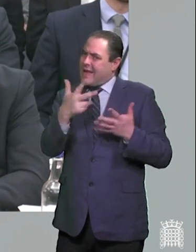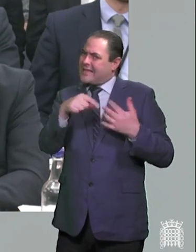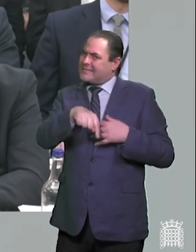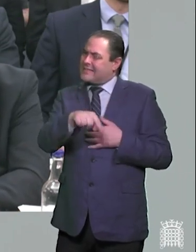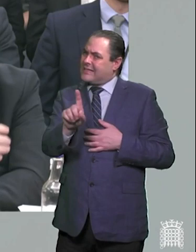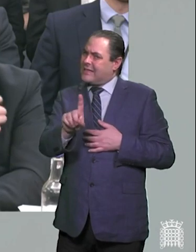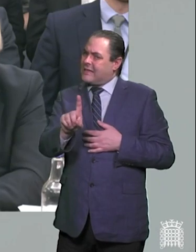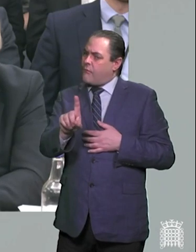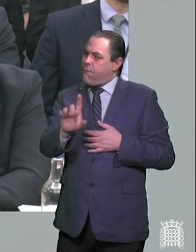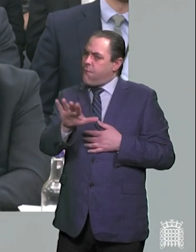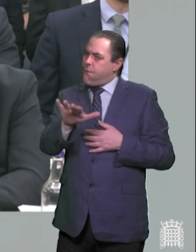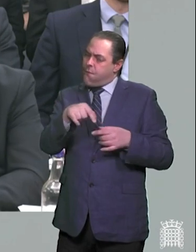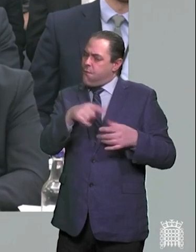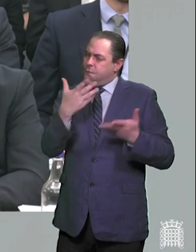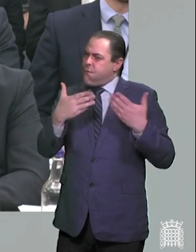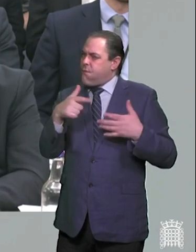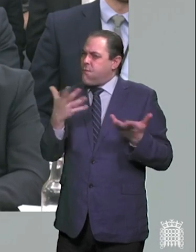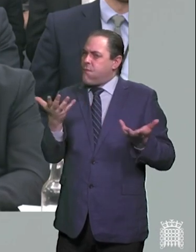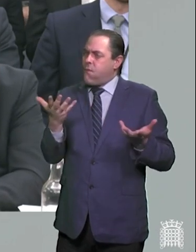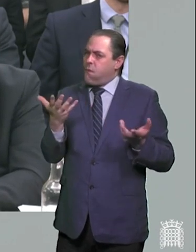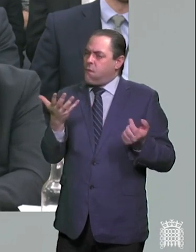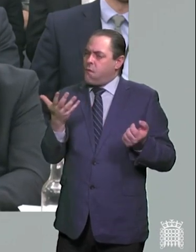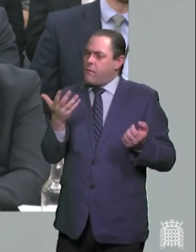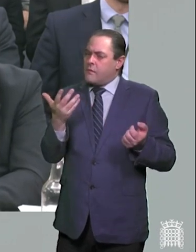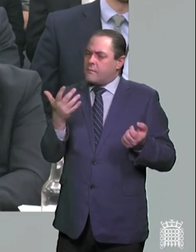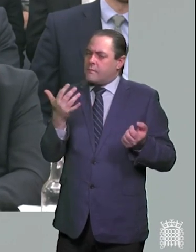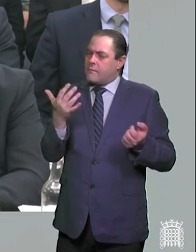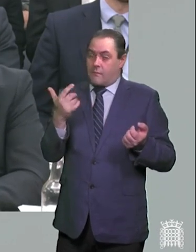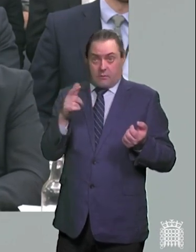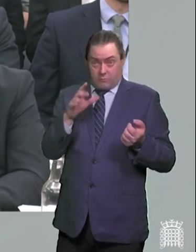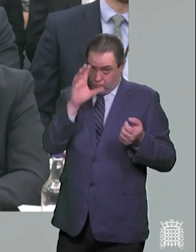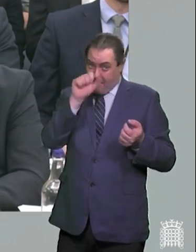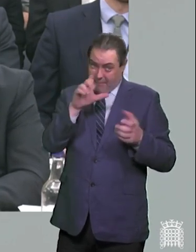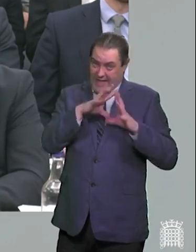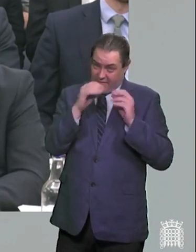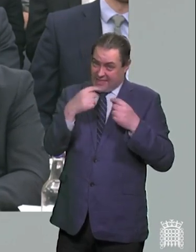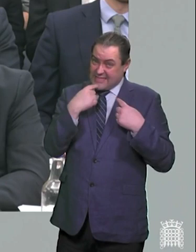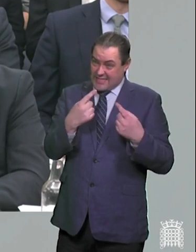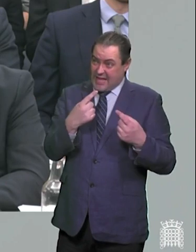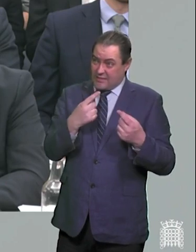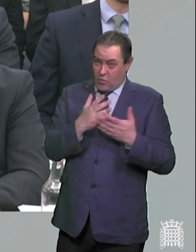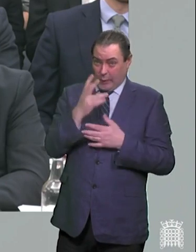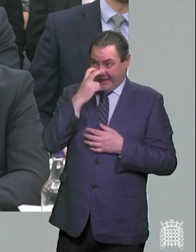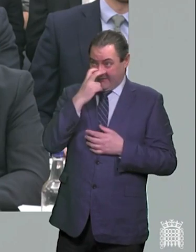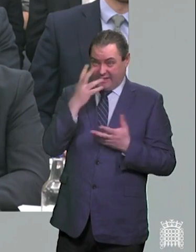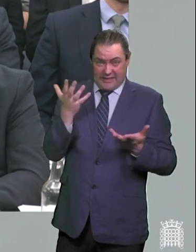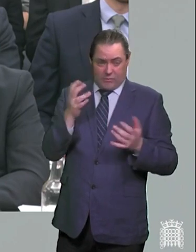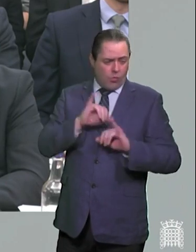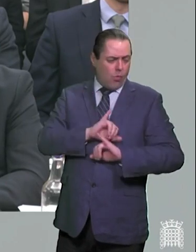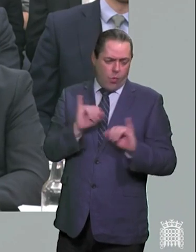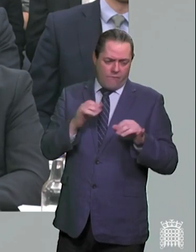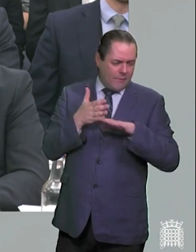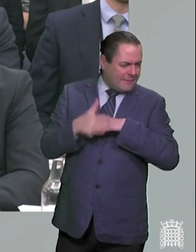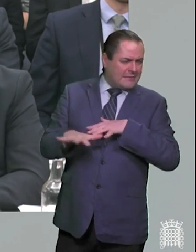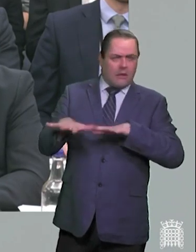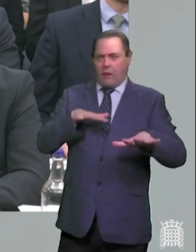I asked him to describe it. And bear in mind everything I've said about that evening, which was a horrendously busy and